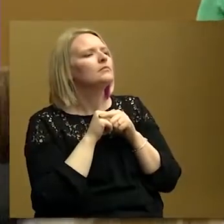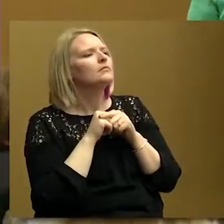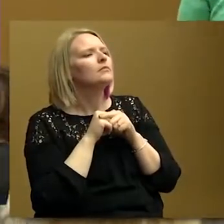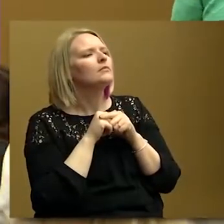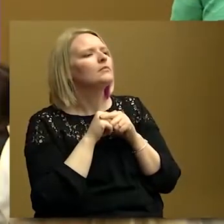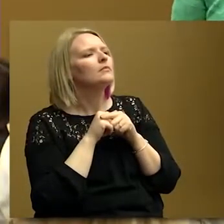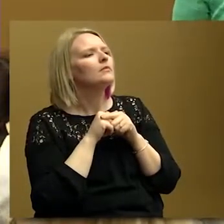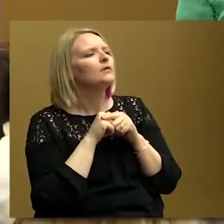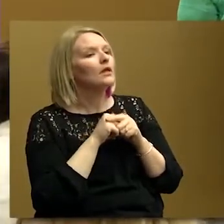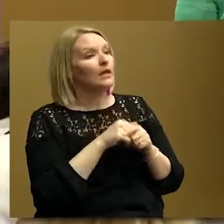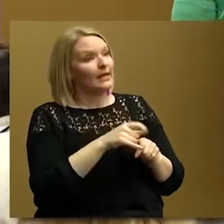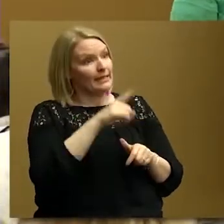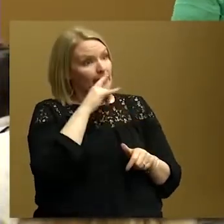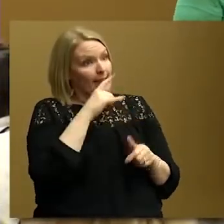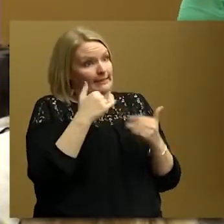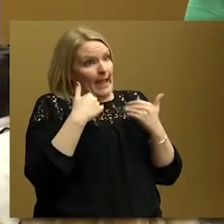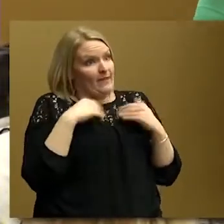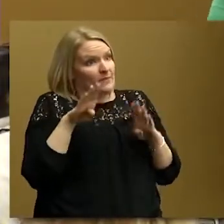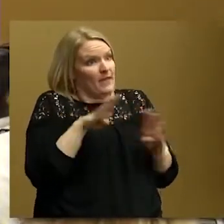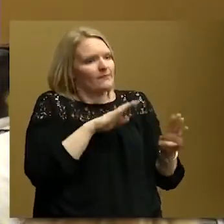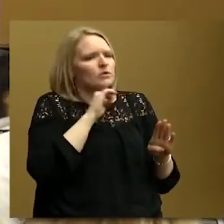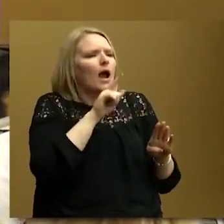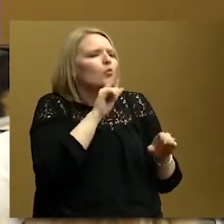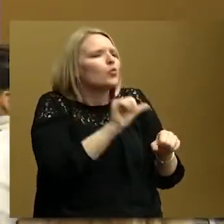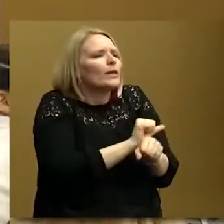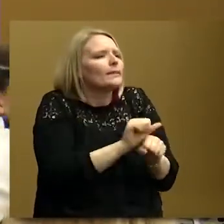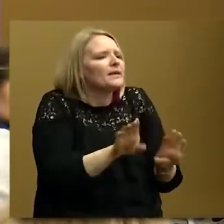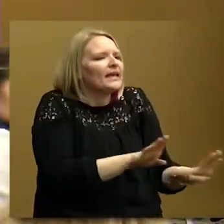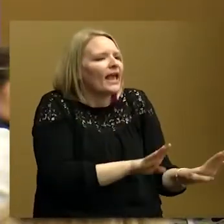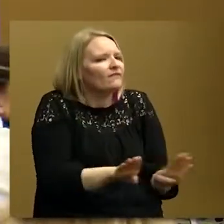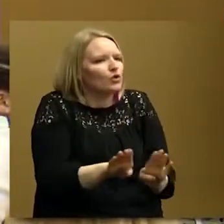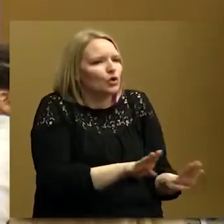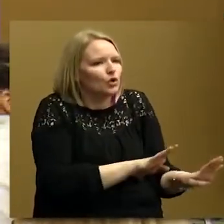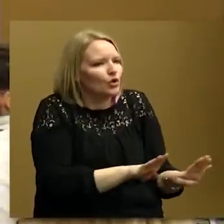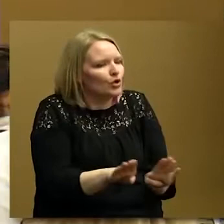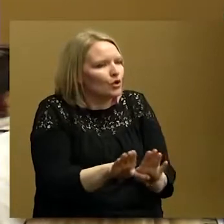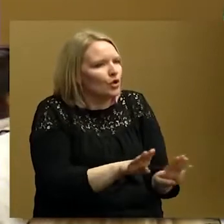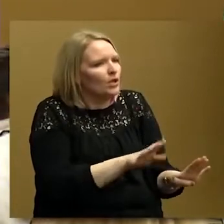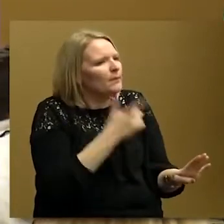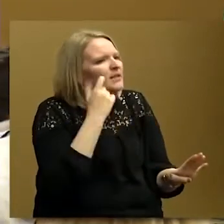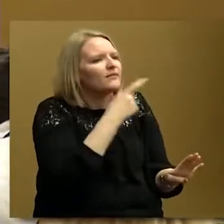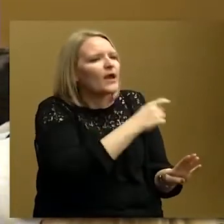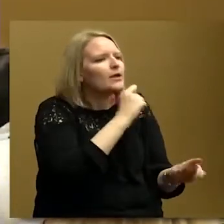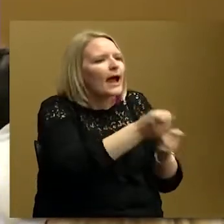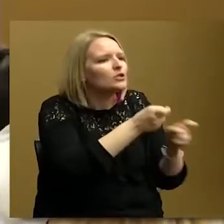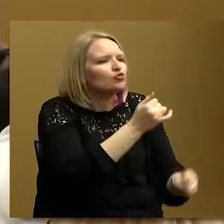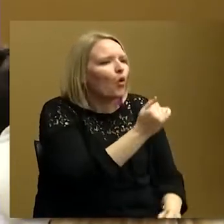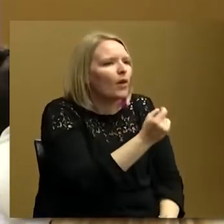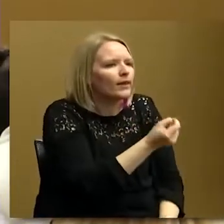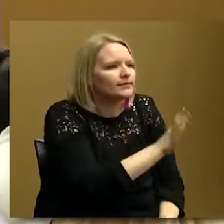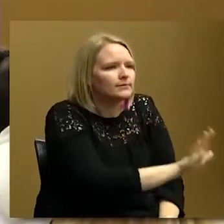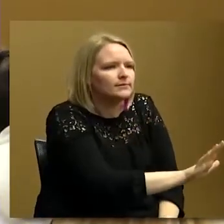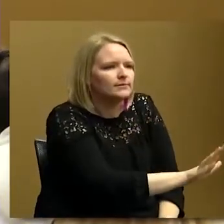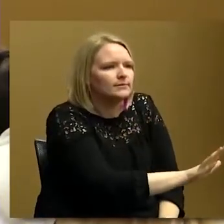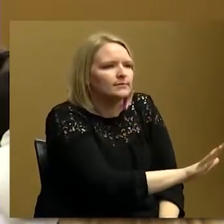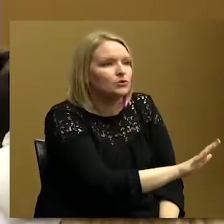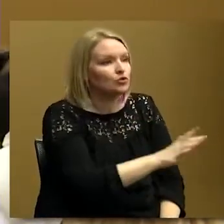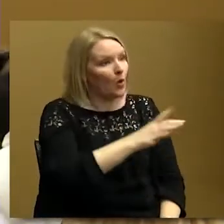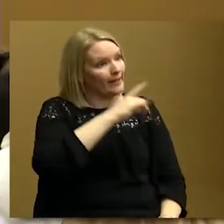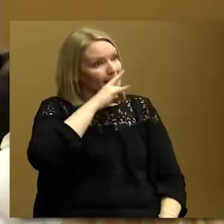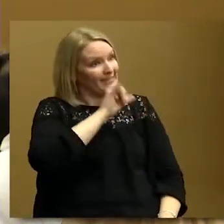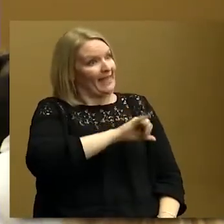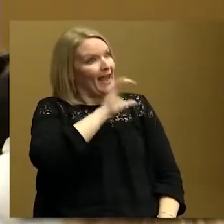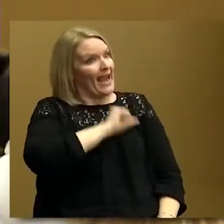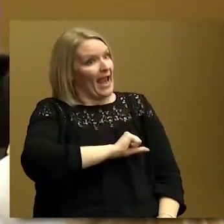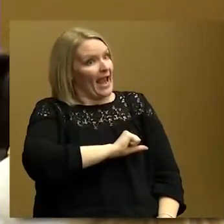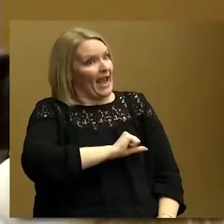behavior really aren't having a behavior. No. Because it's not under their volitional control. And Right. so kids at this, you're not